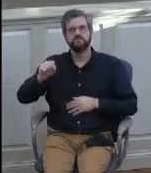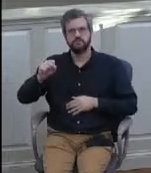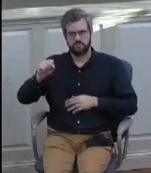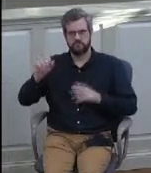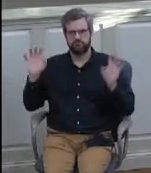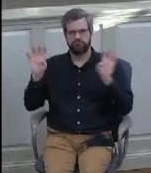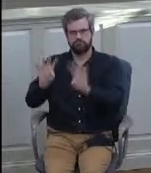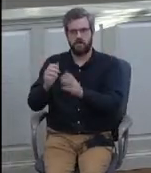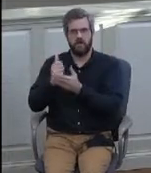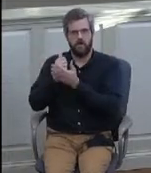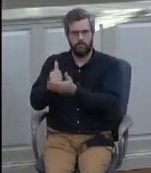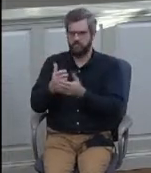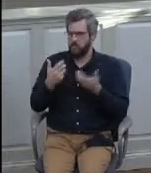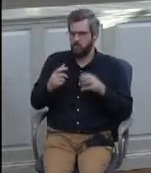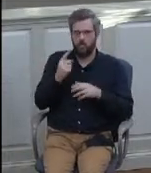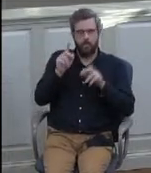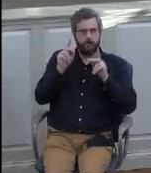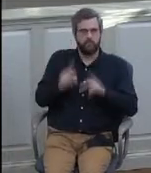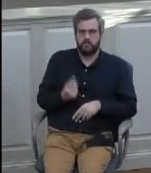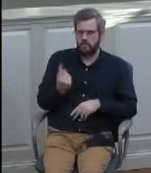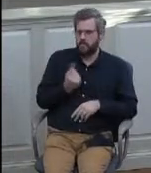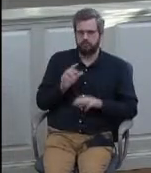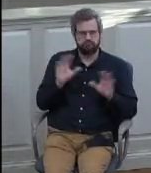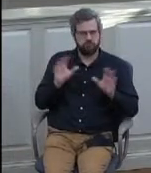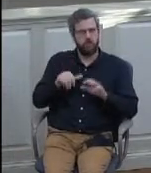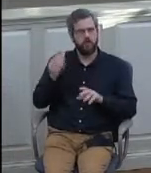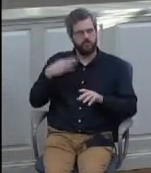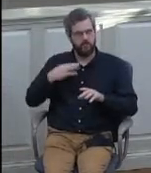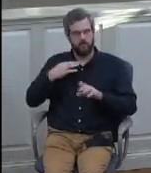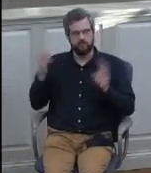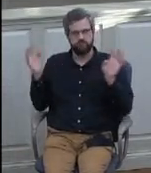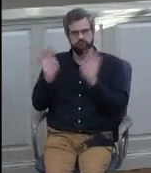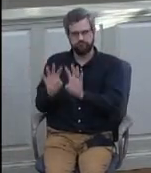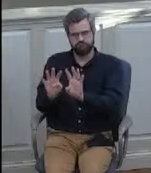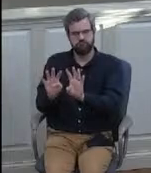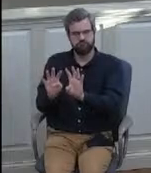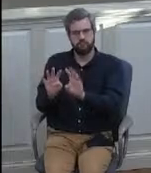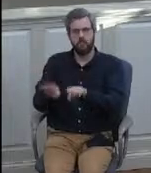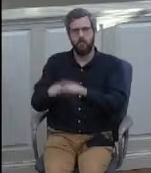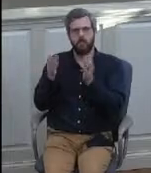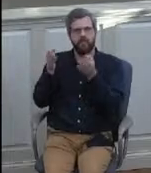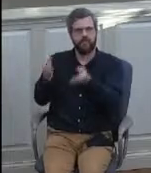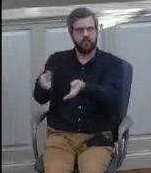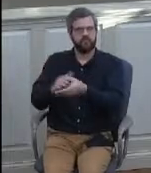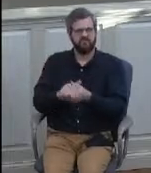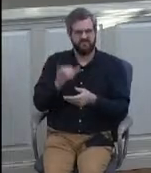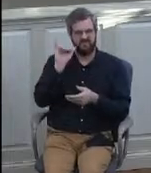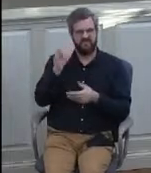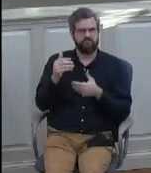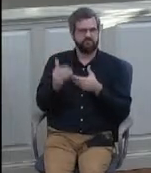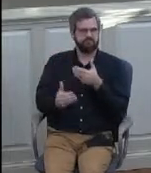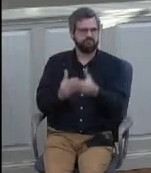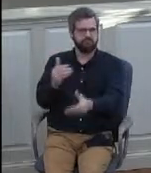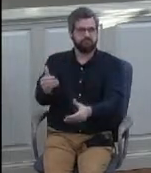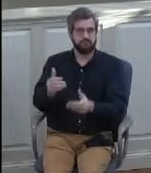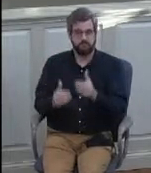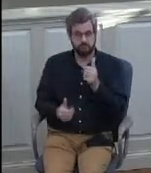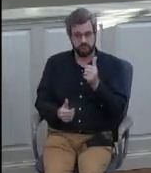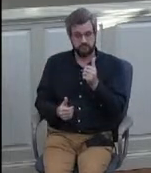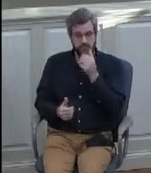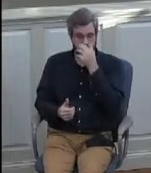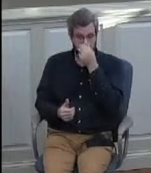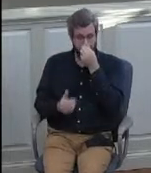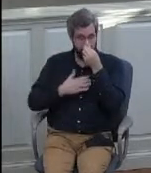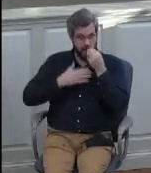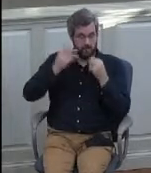we won't have one person by themselves at any time. And we stand it up that way, is how that plays out. So most of that, from